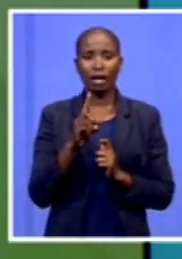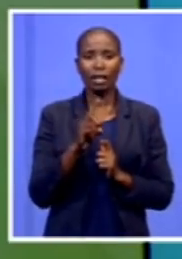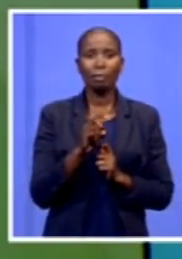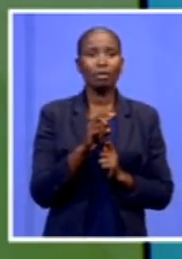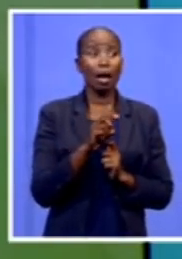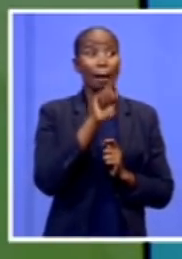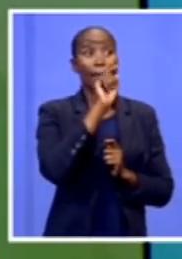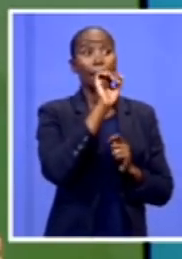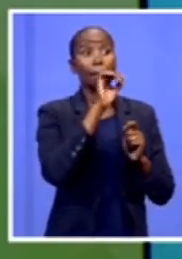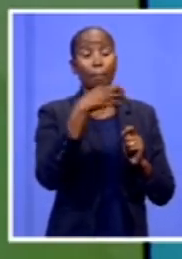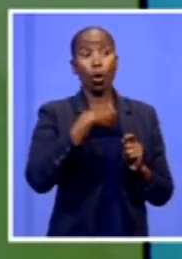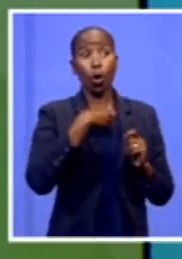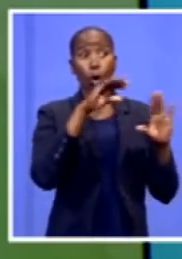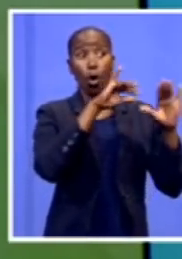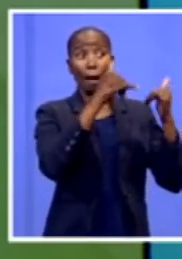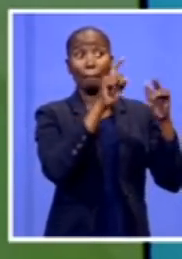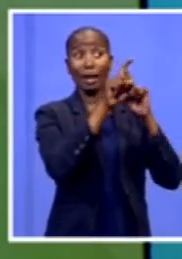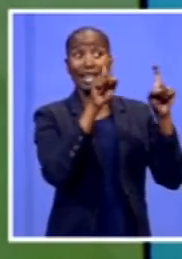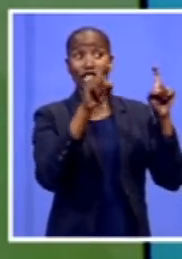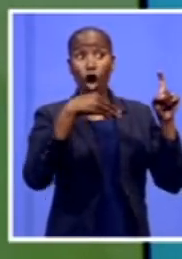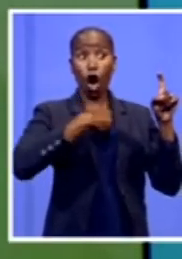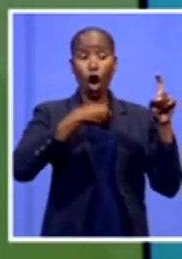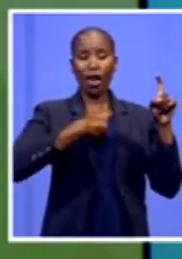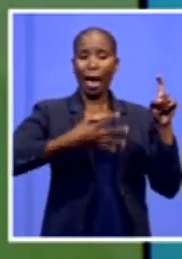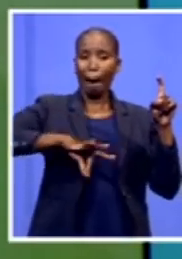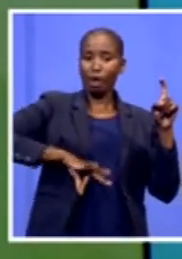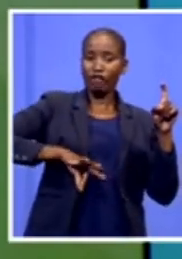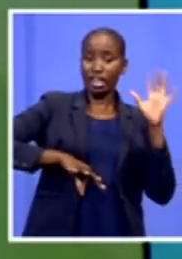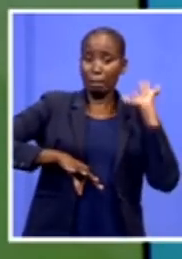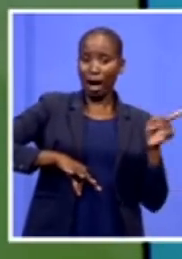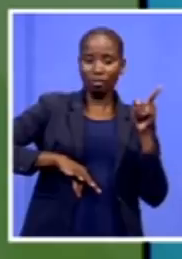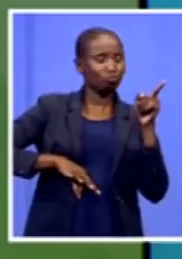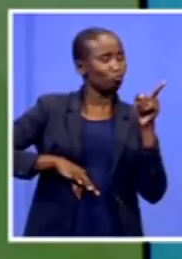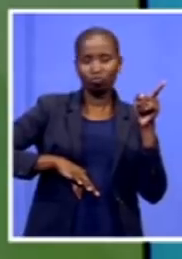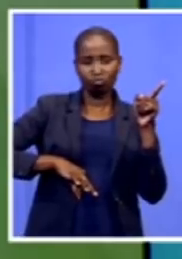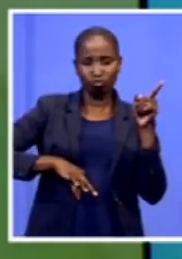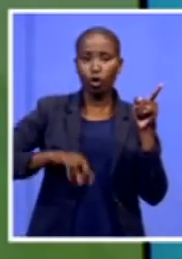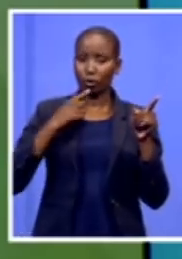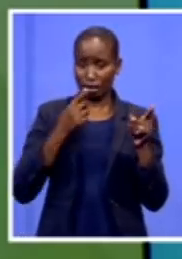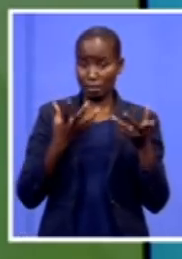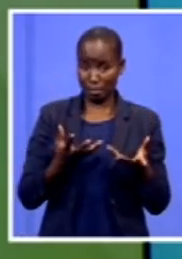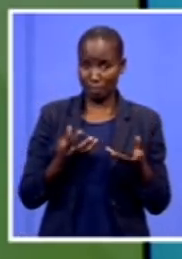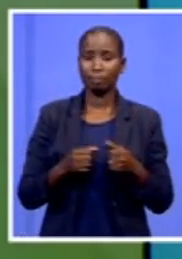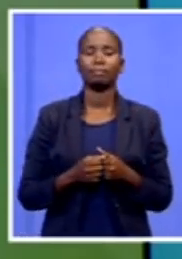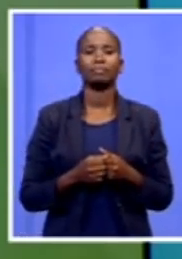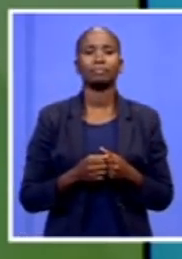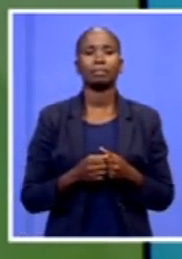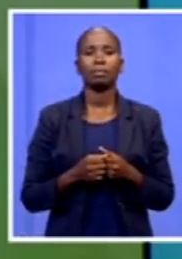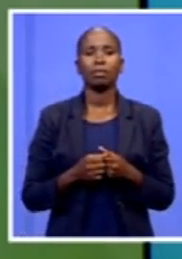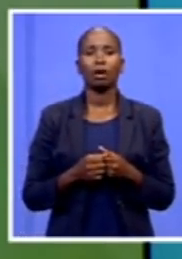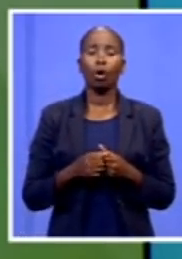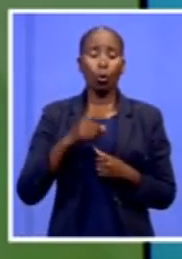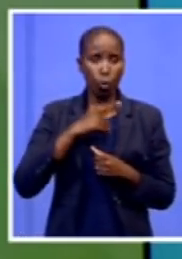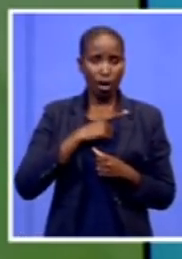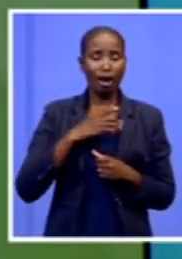the companies, that was the point you were blaming, while protecting a very